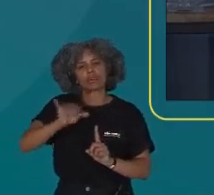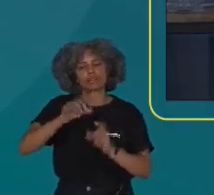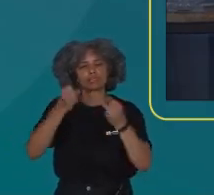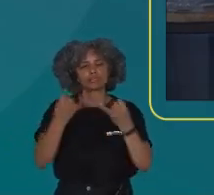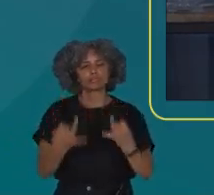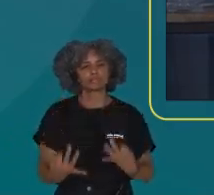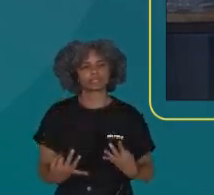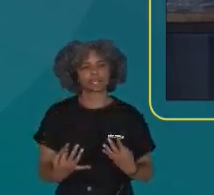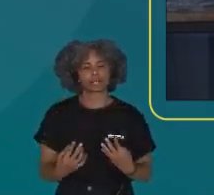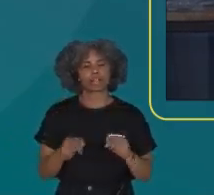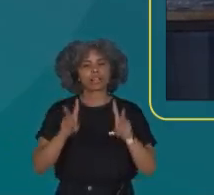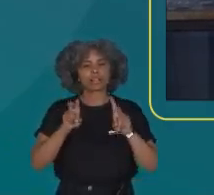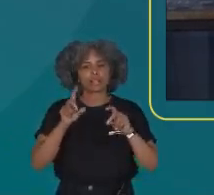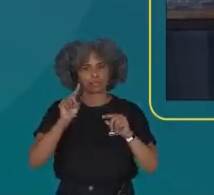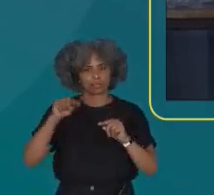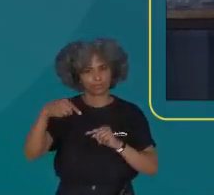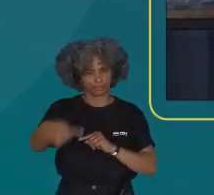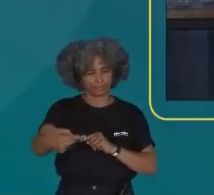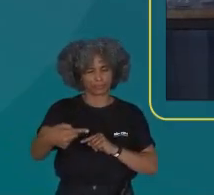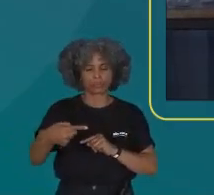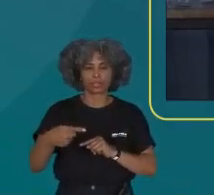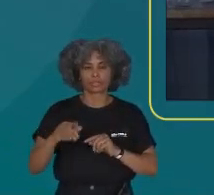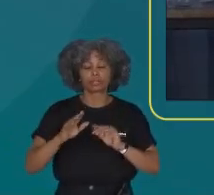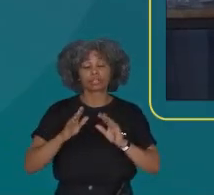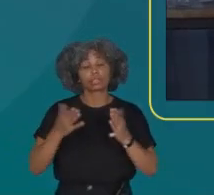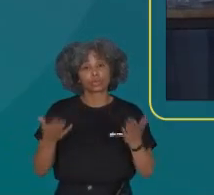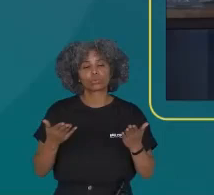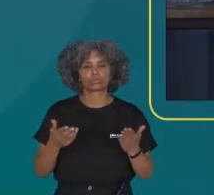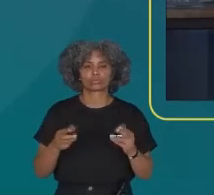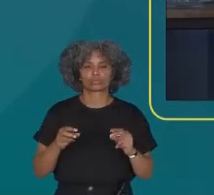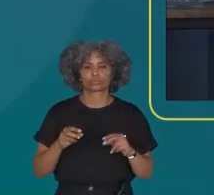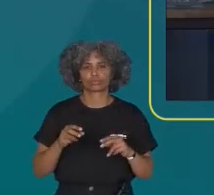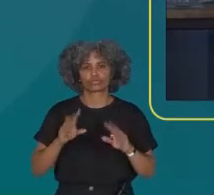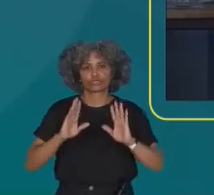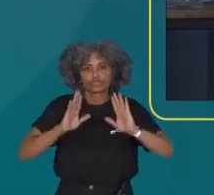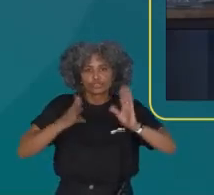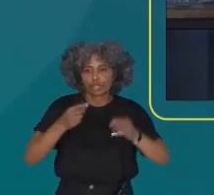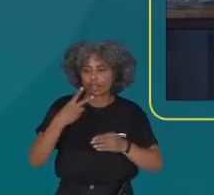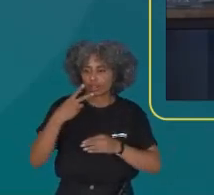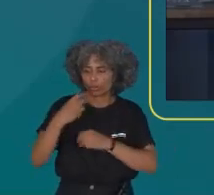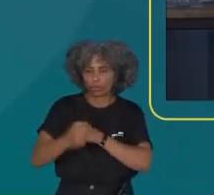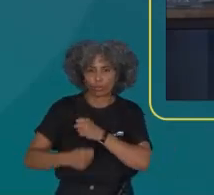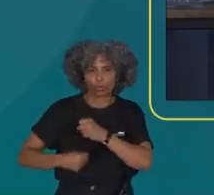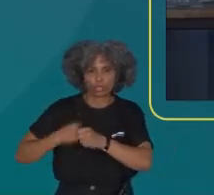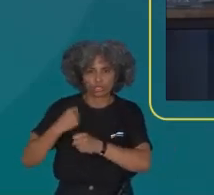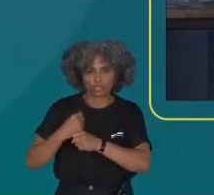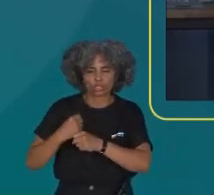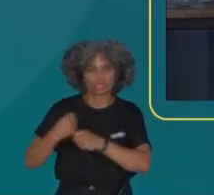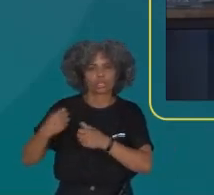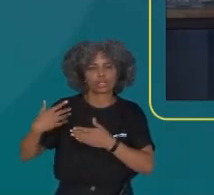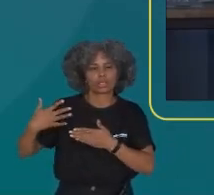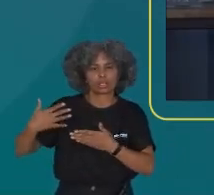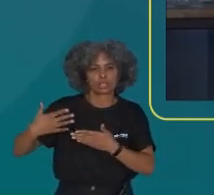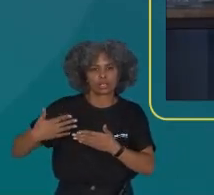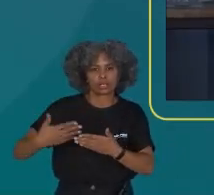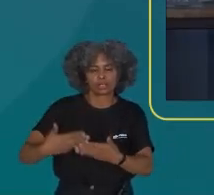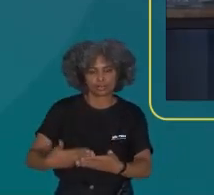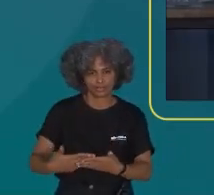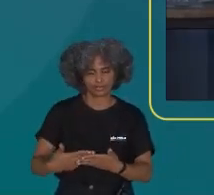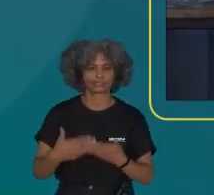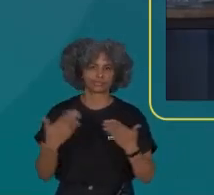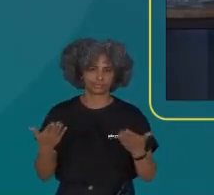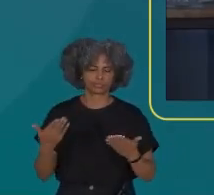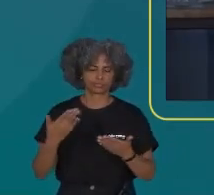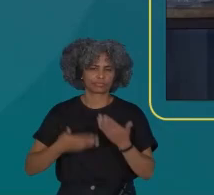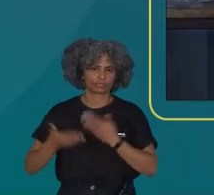You know, it's been 2 years, really, more than 2 years, since we collectively hosted